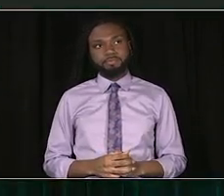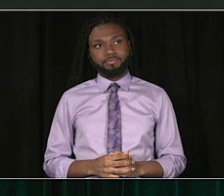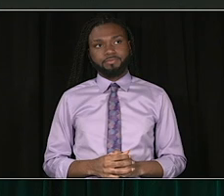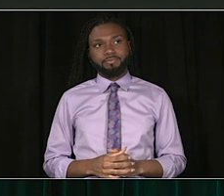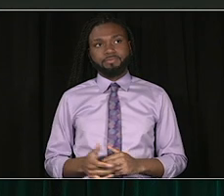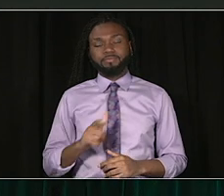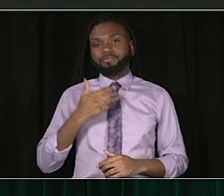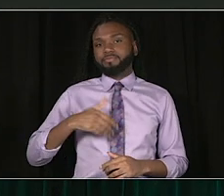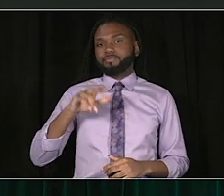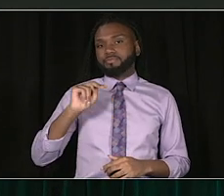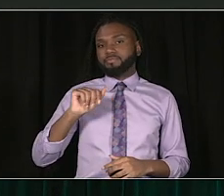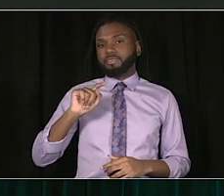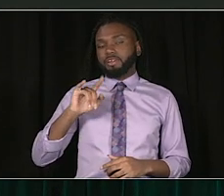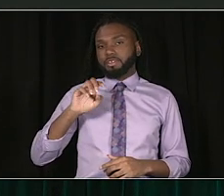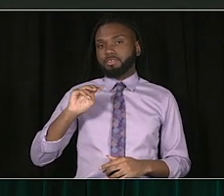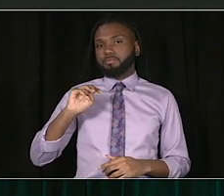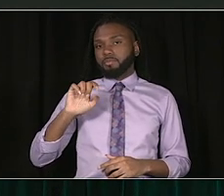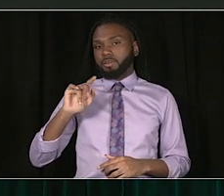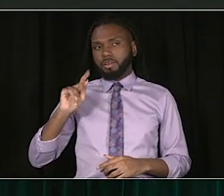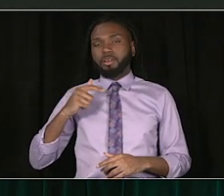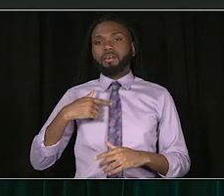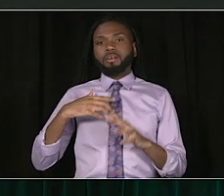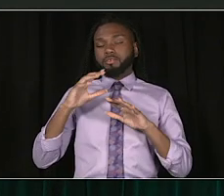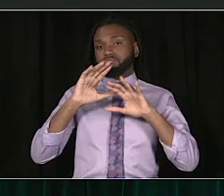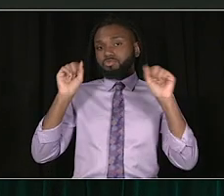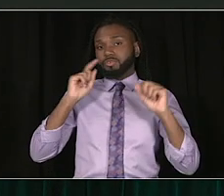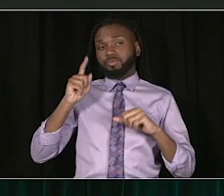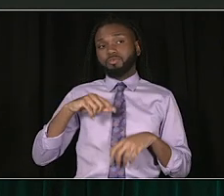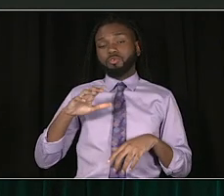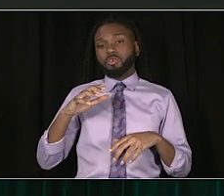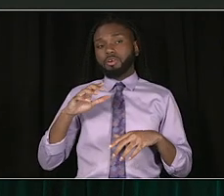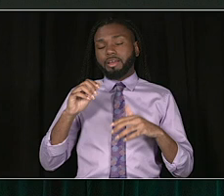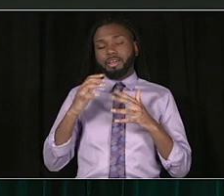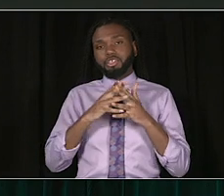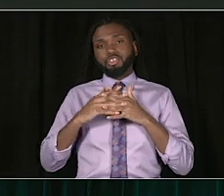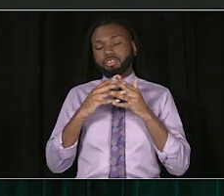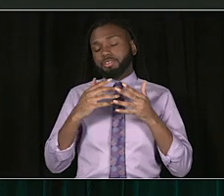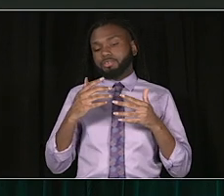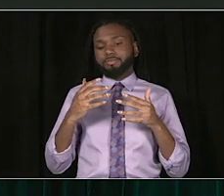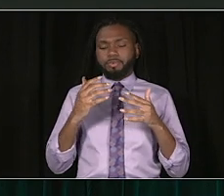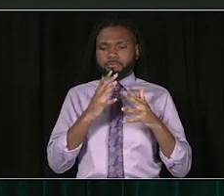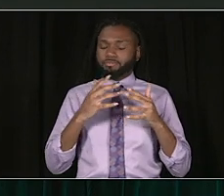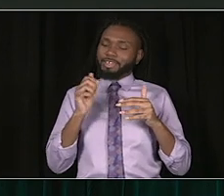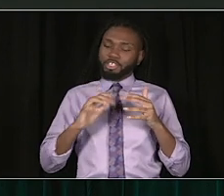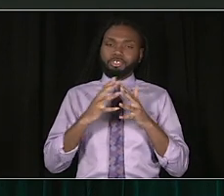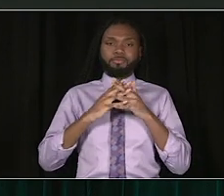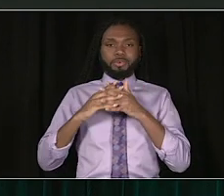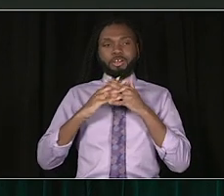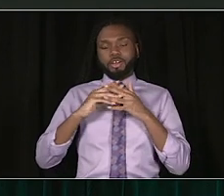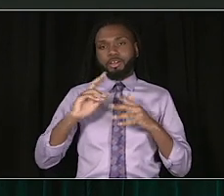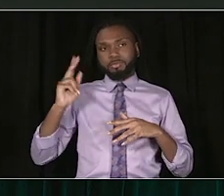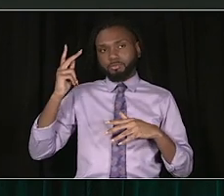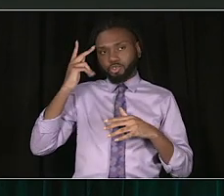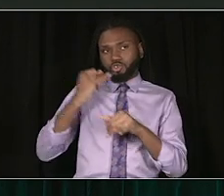I'm Madalene Mielke. I'm president and CEO of APEX, the Asian Pacific American Institute for Congressional Studies. I want to take a moment to thank MPA and